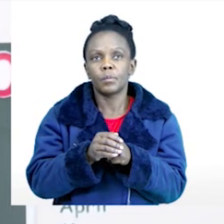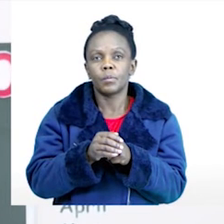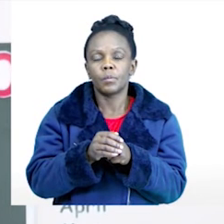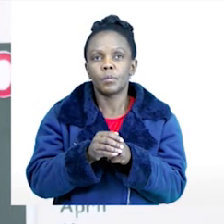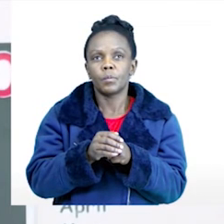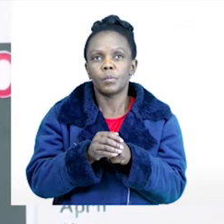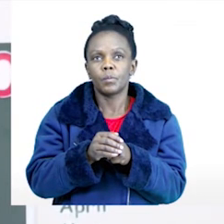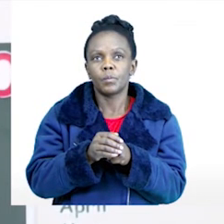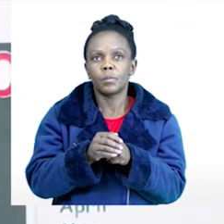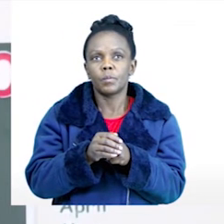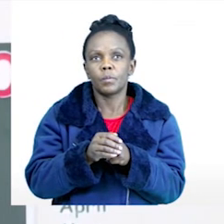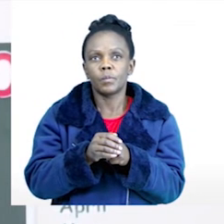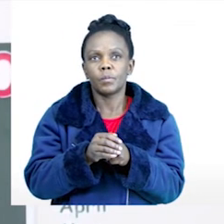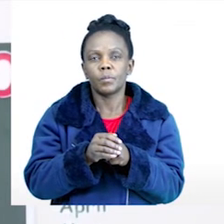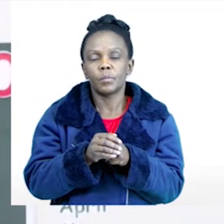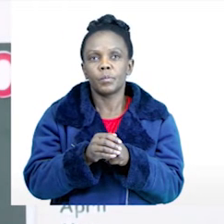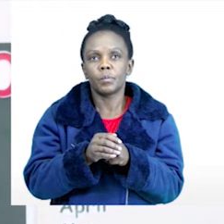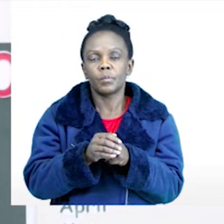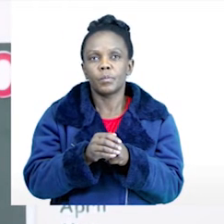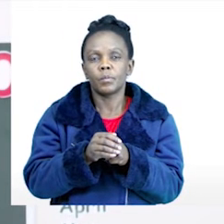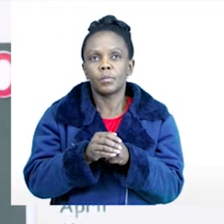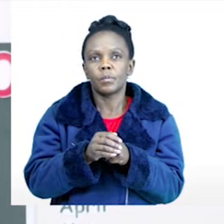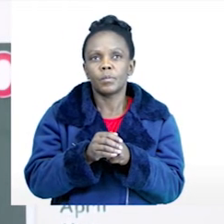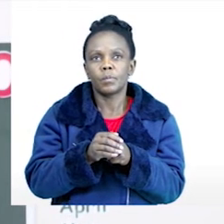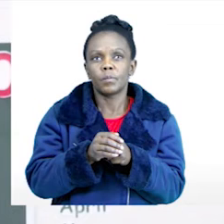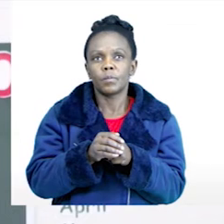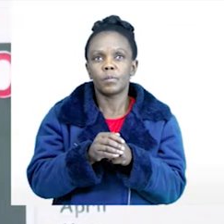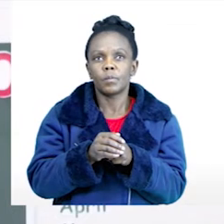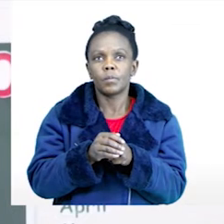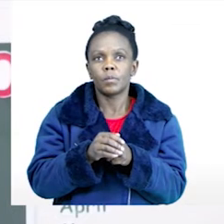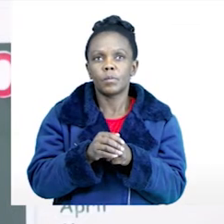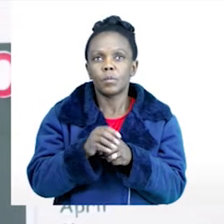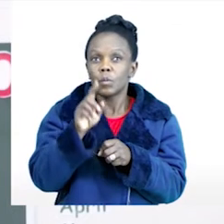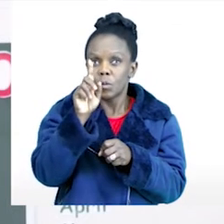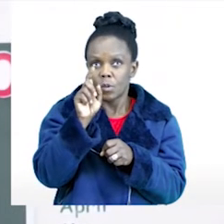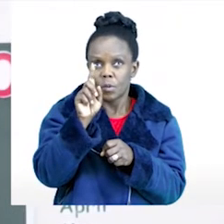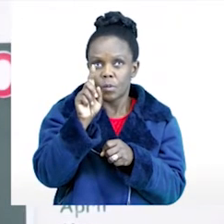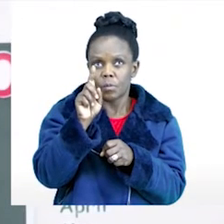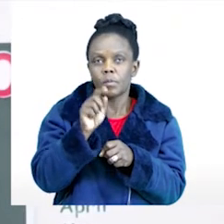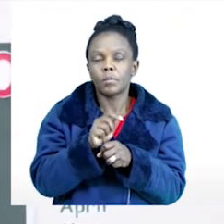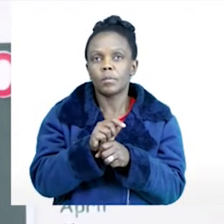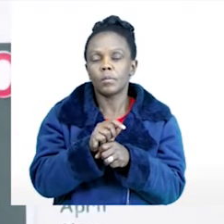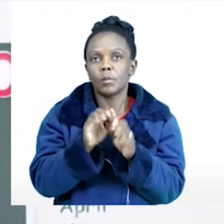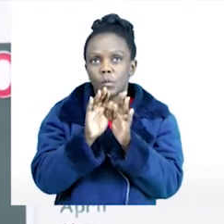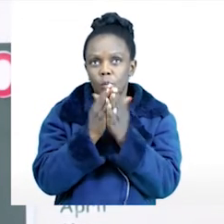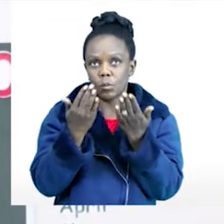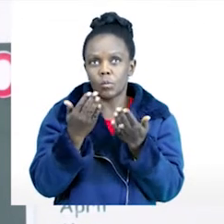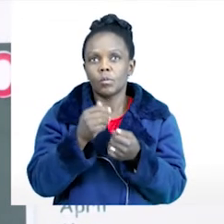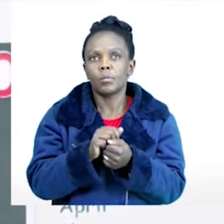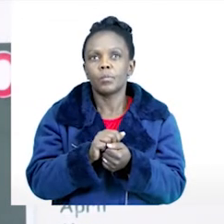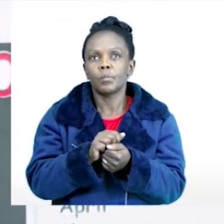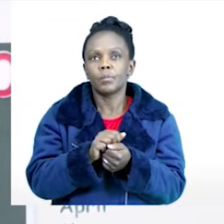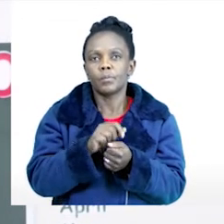pattern with you at home right now. But I would like you to use your finger and do it in your book. So we are starting